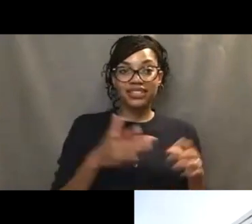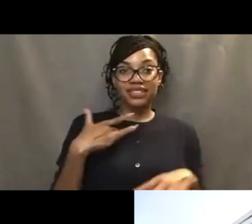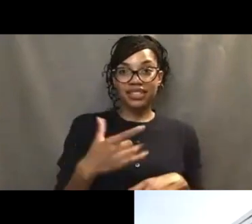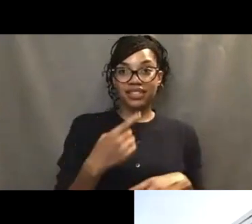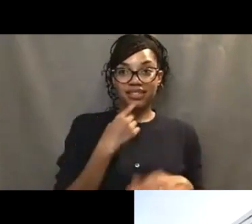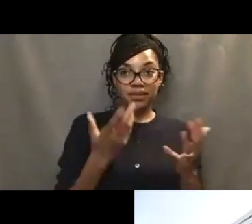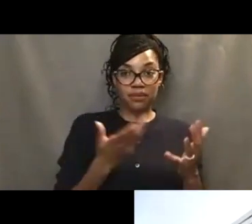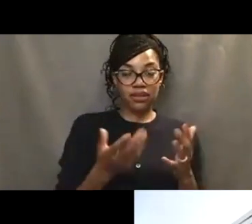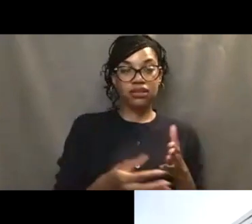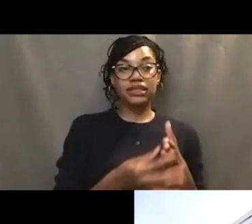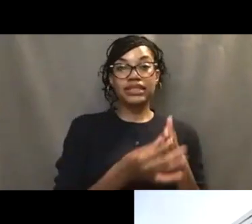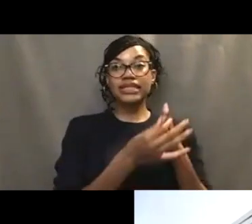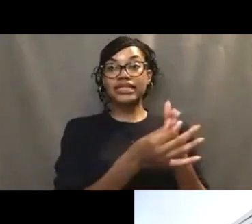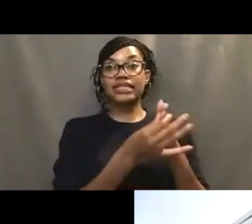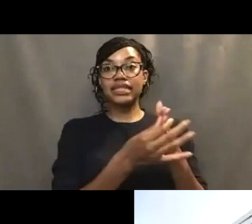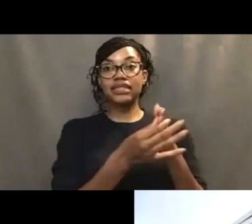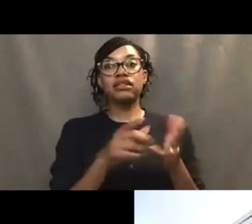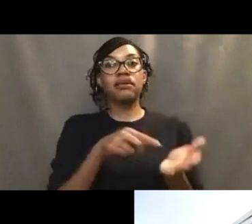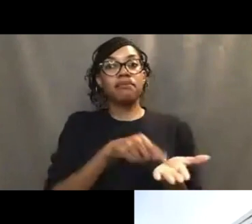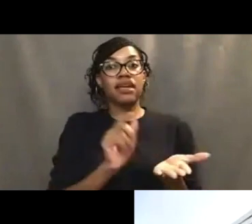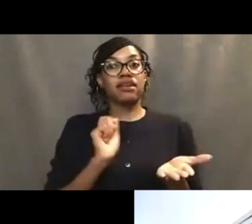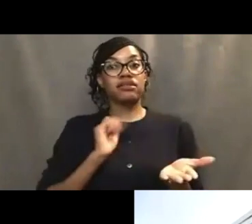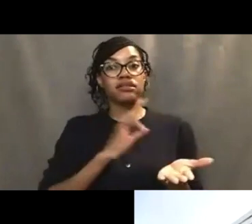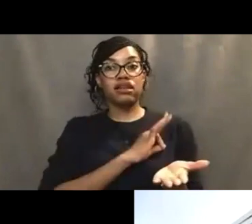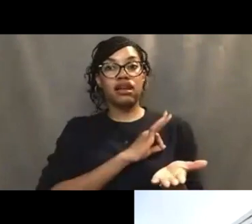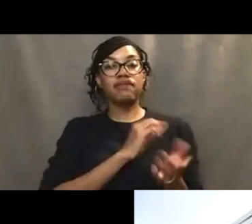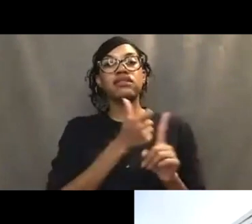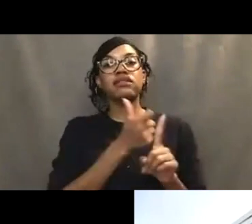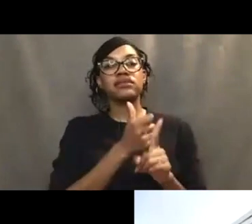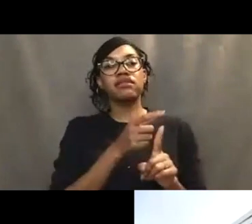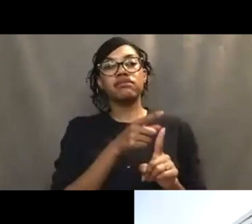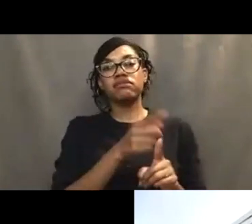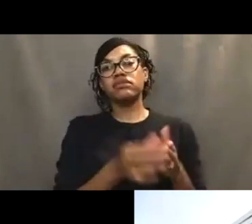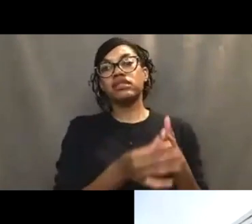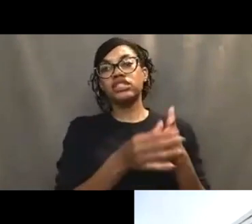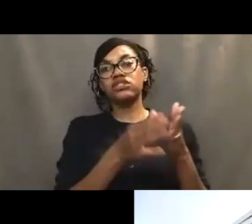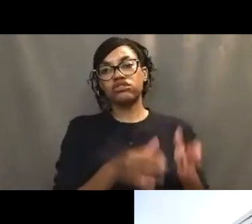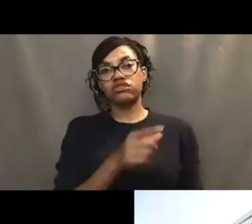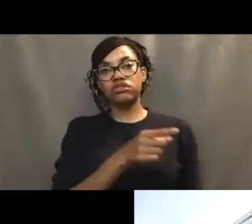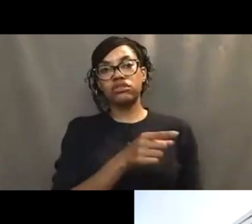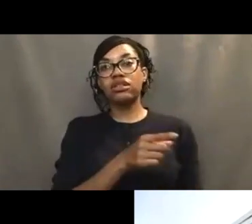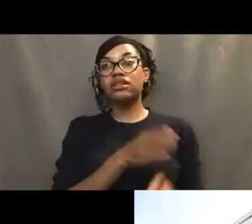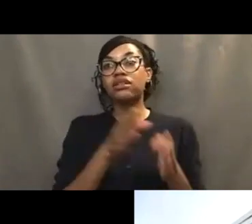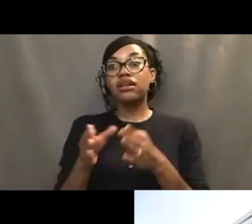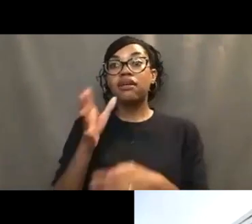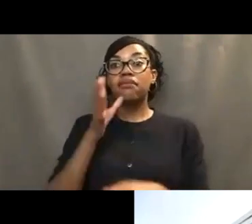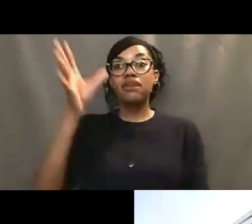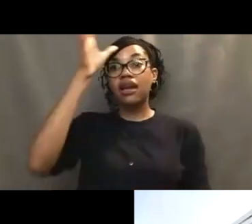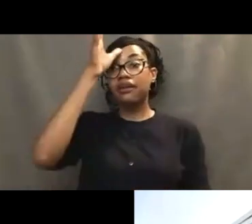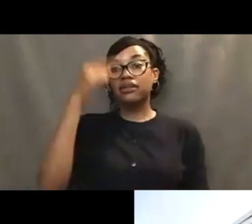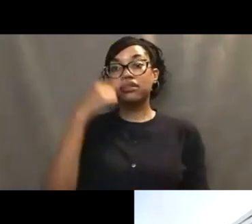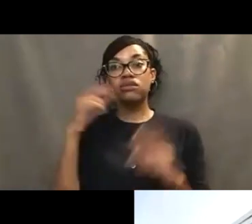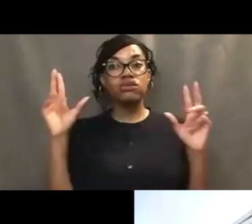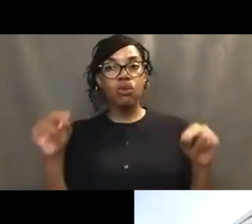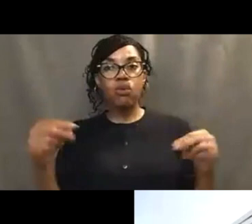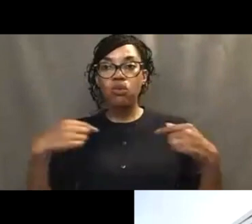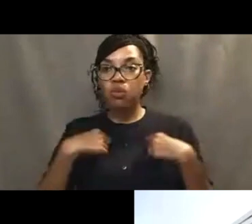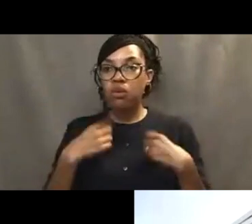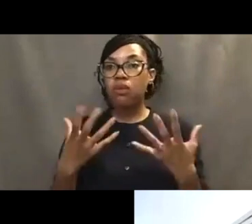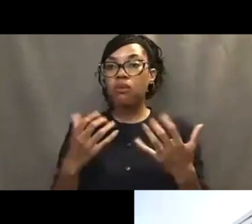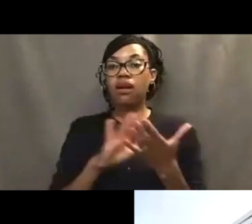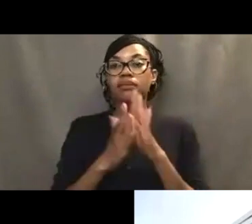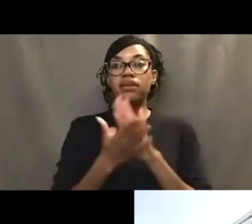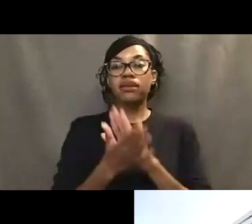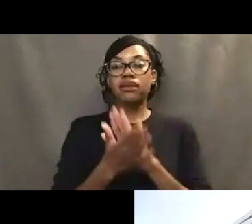paid staff were the tactical leads. But the parents were like, no, like we want to be the tactical leads.